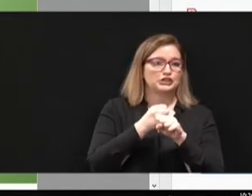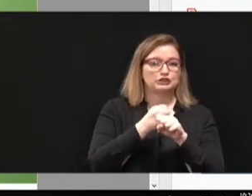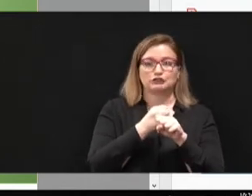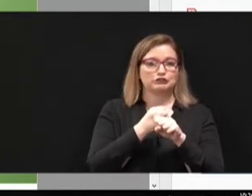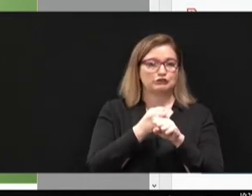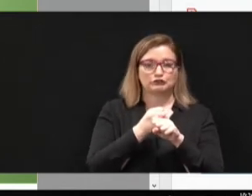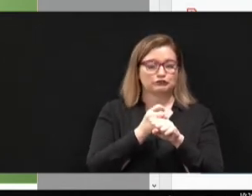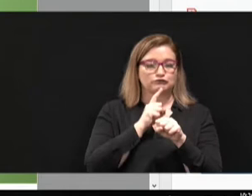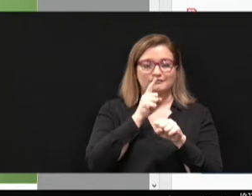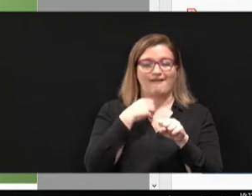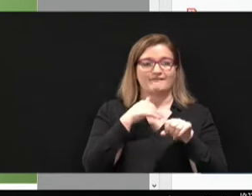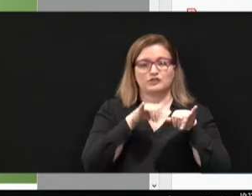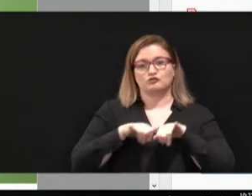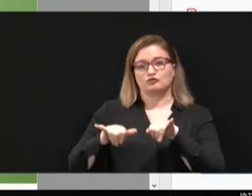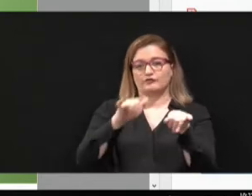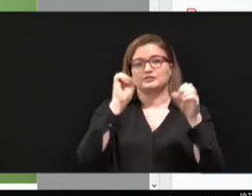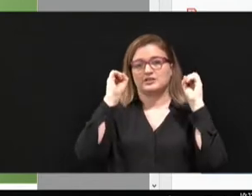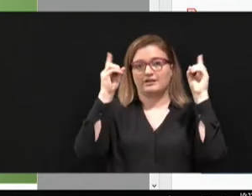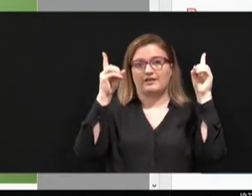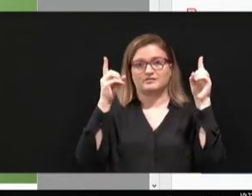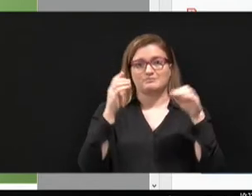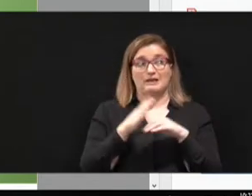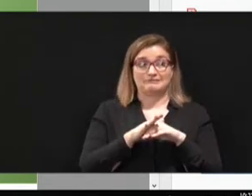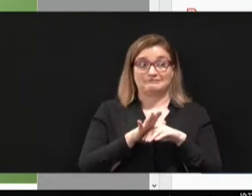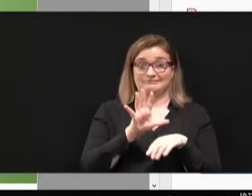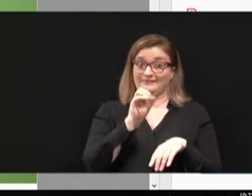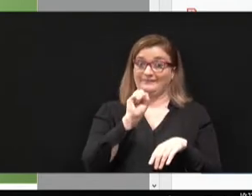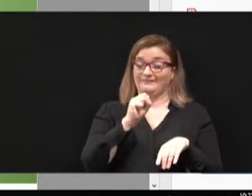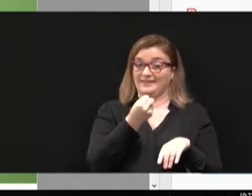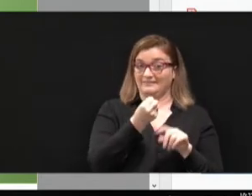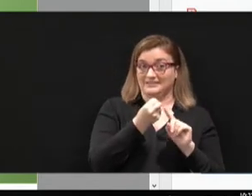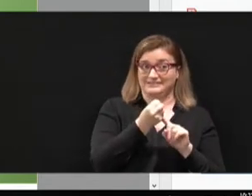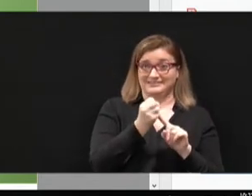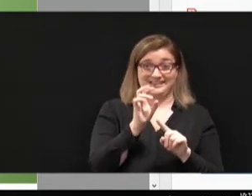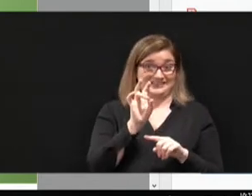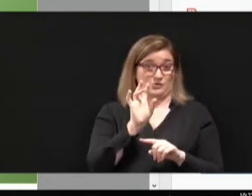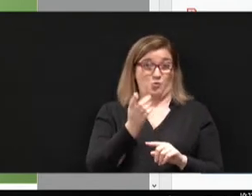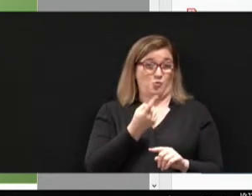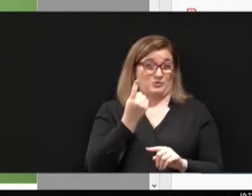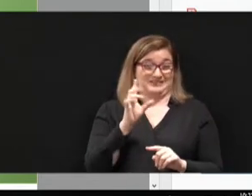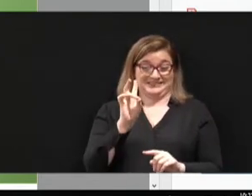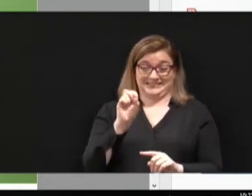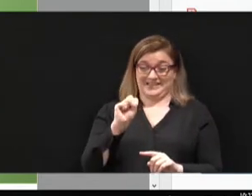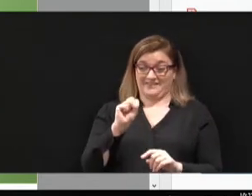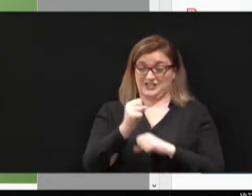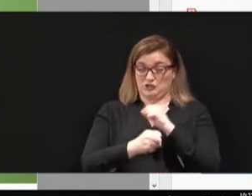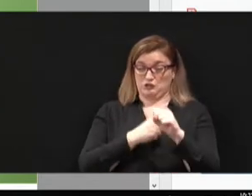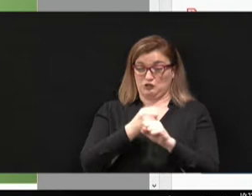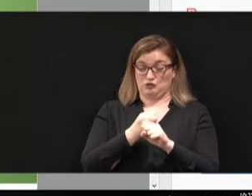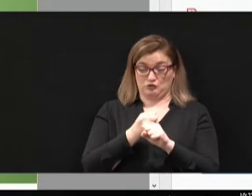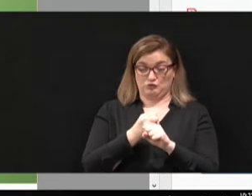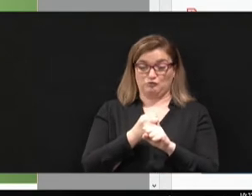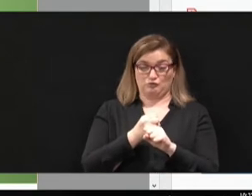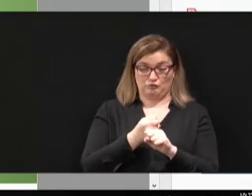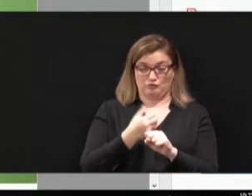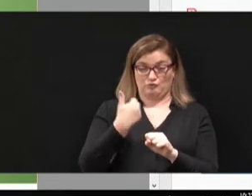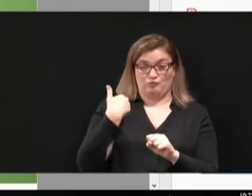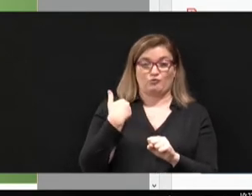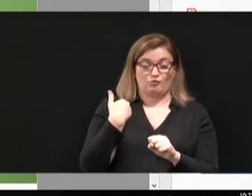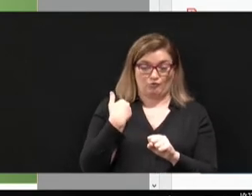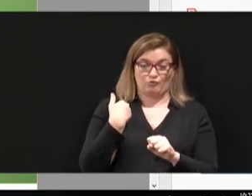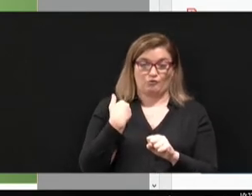when they were younger. So really, since the 50s, which is 70 years ago, is when we have